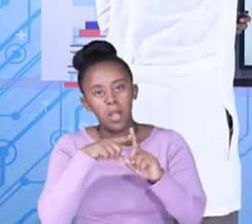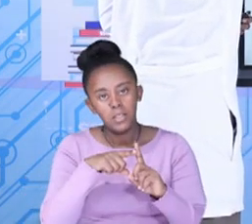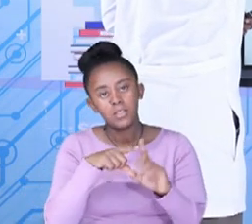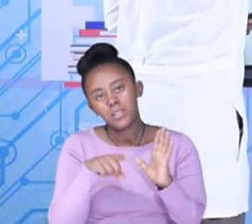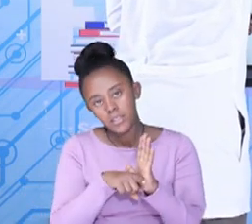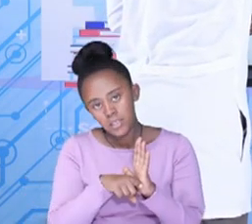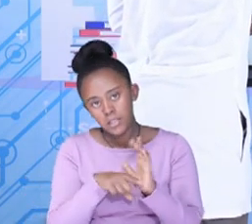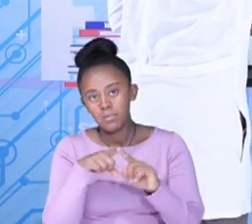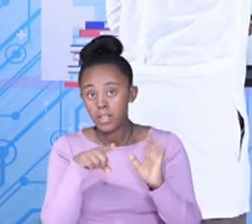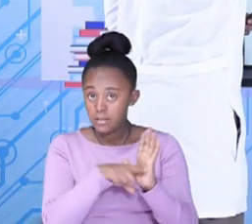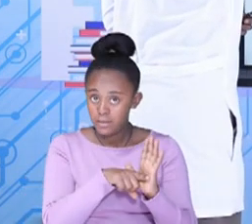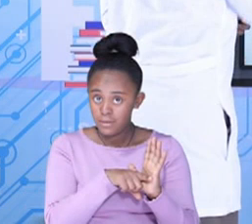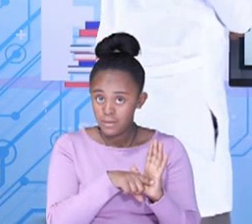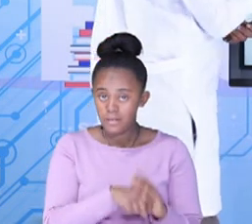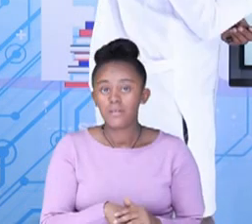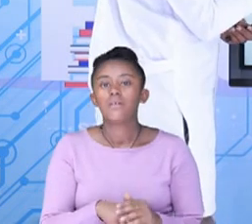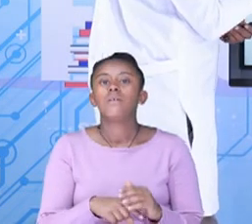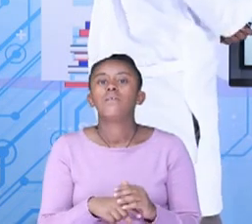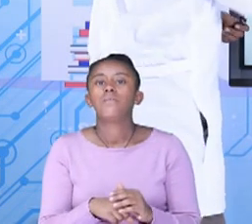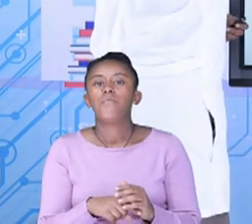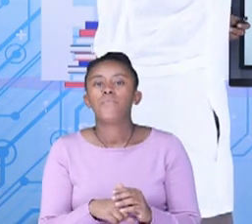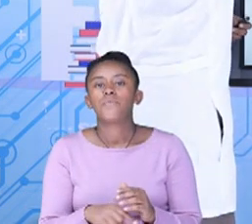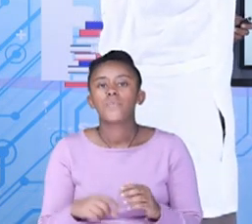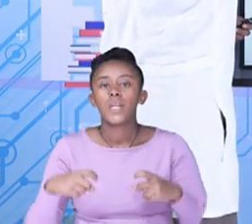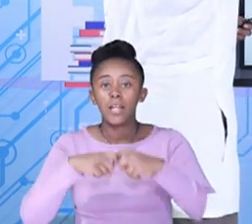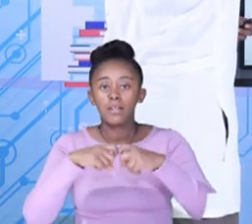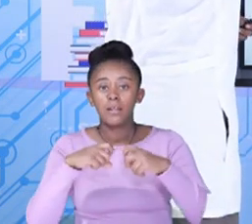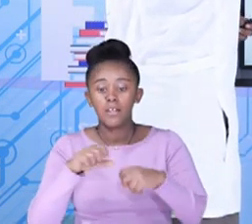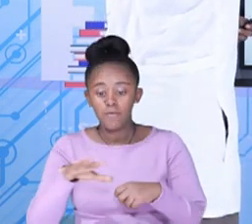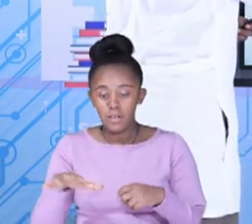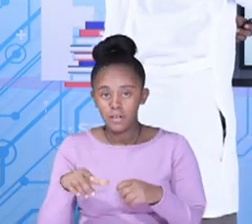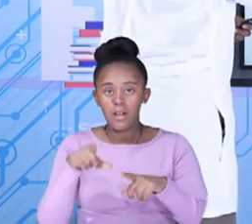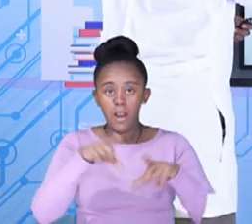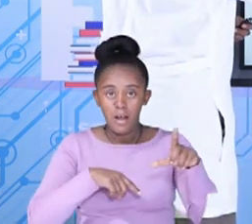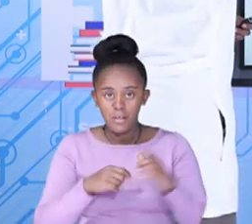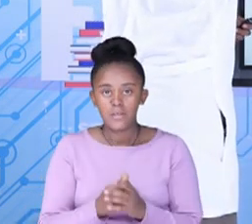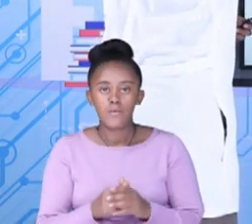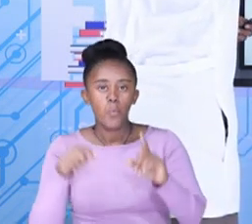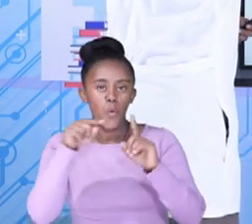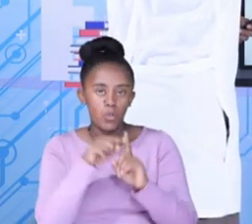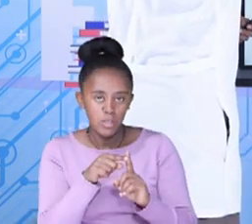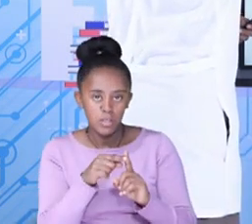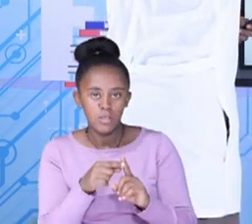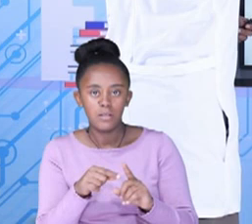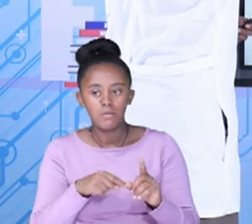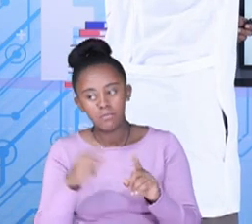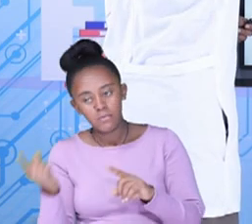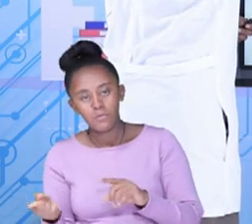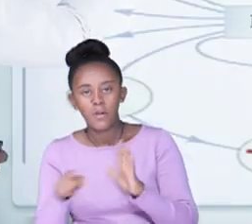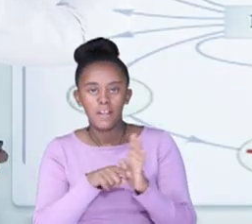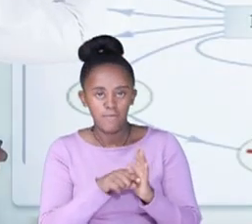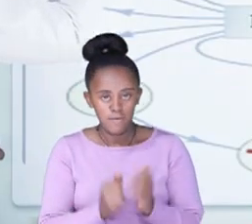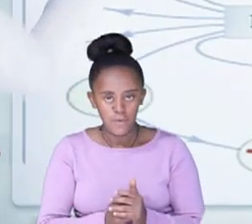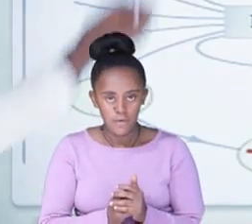charge and minus charge. Okay? Electric field lines run out from north, from positive, and run into